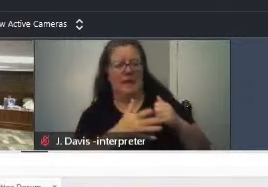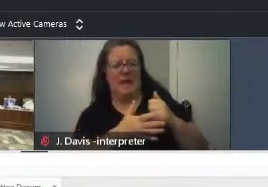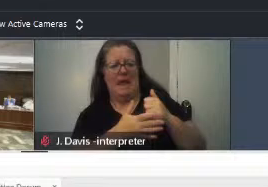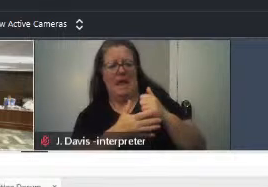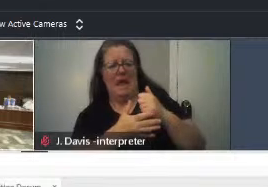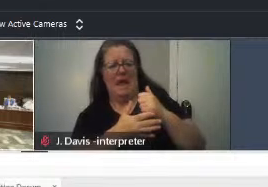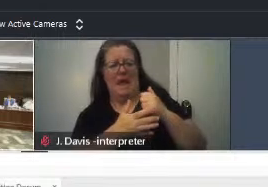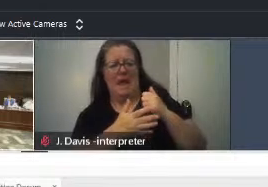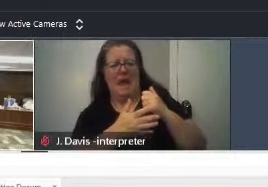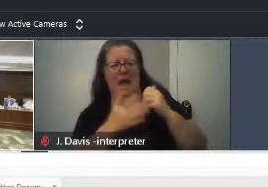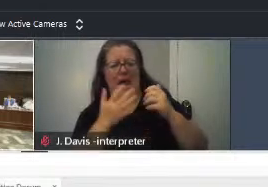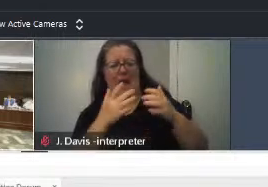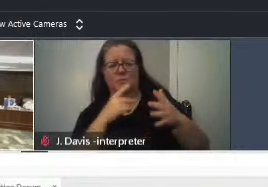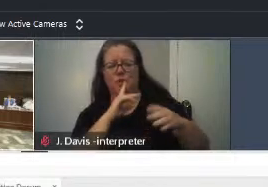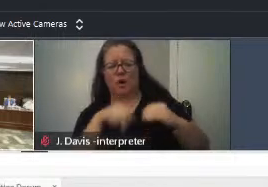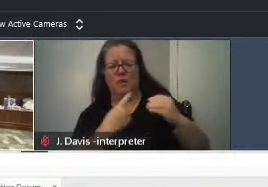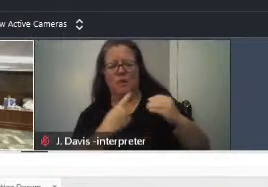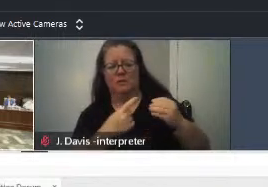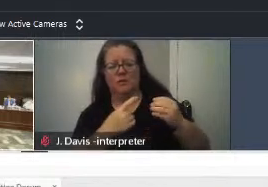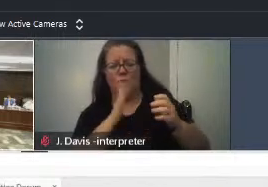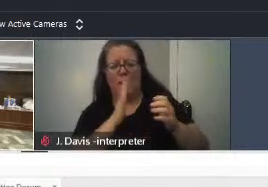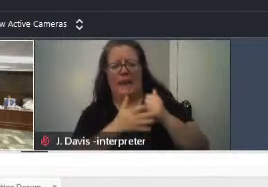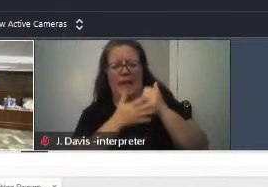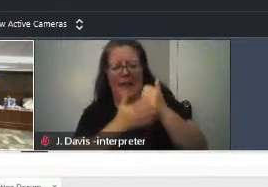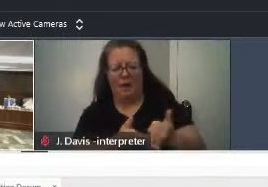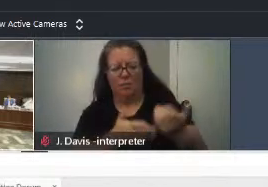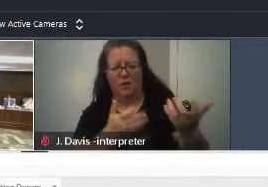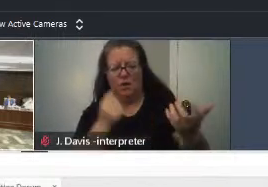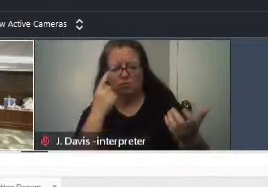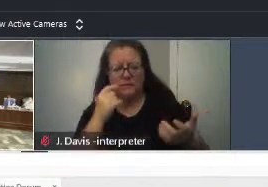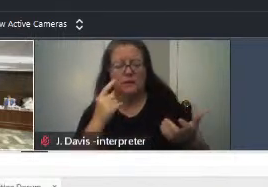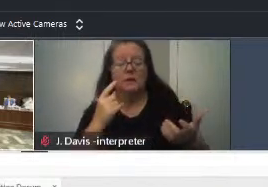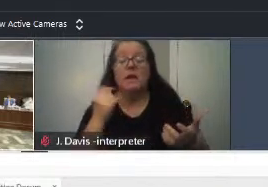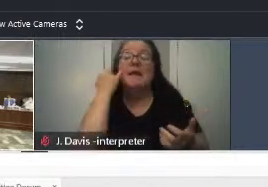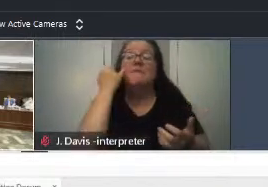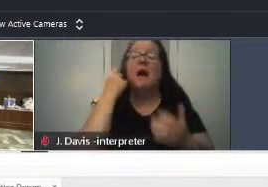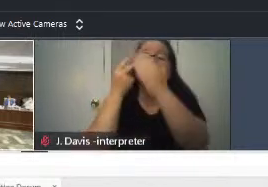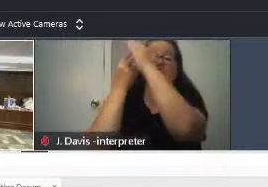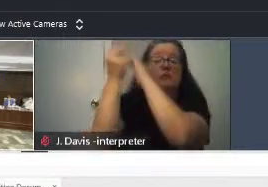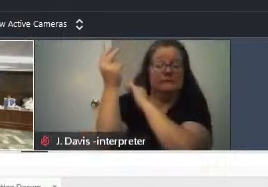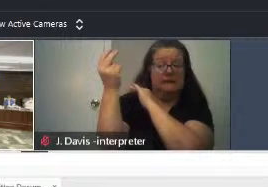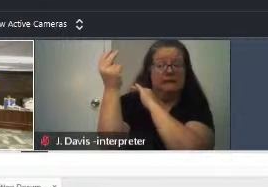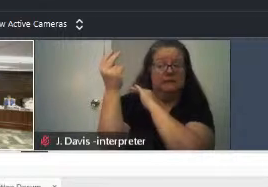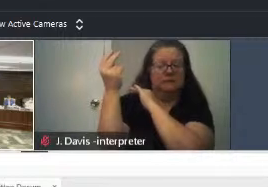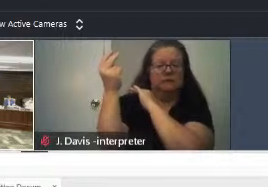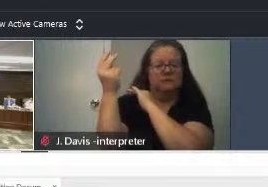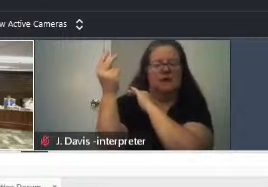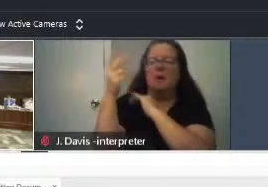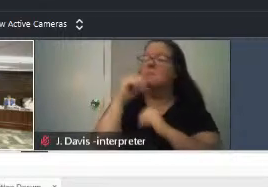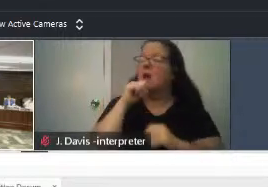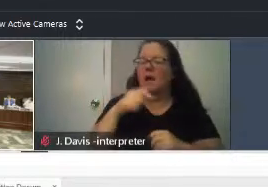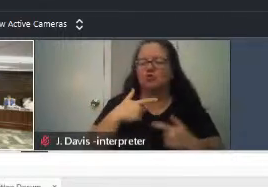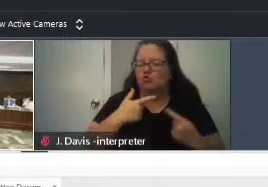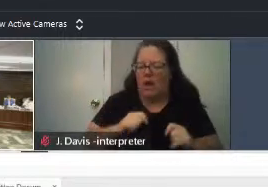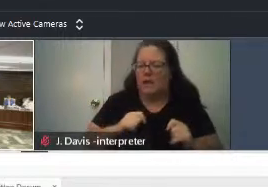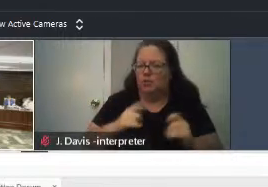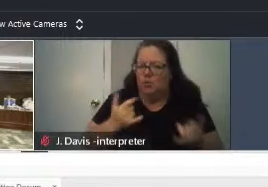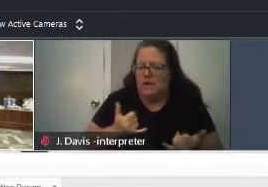It will, because you'll be having to look at, if I was to forecast that, and I'm not forecasting this, but if I was to forecast